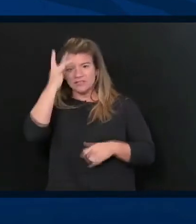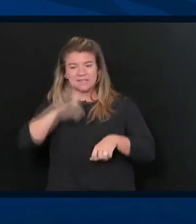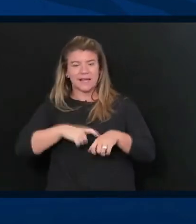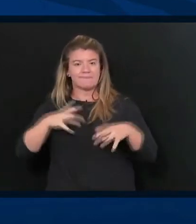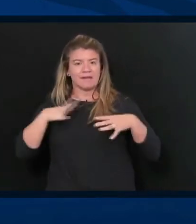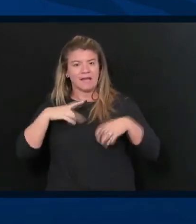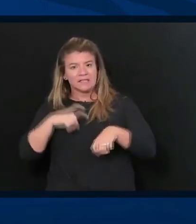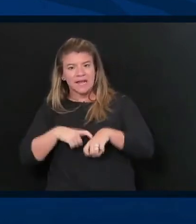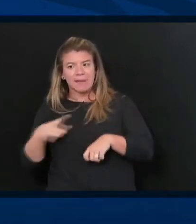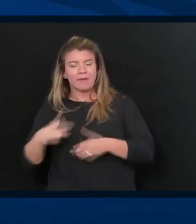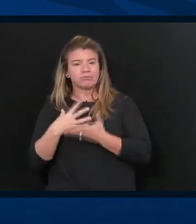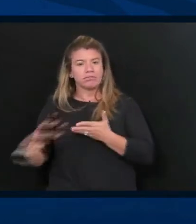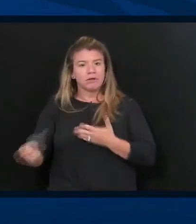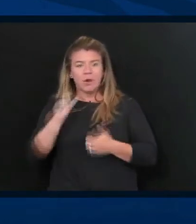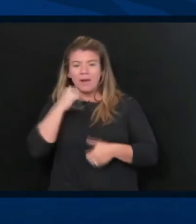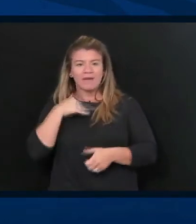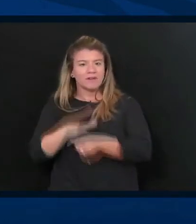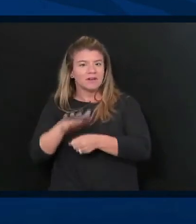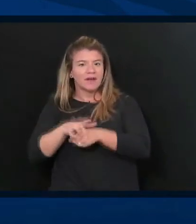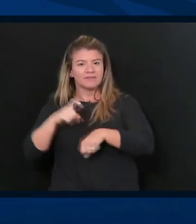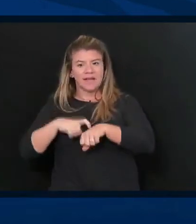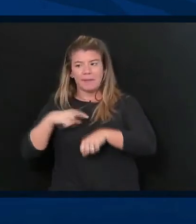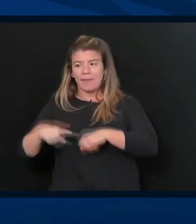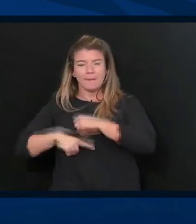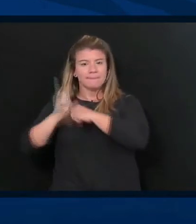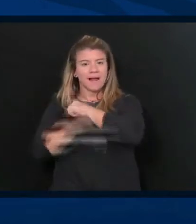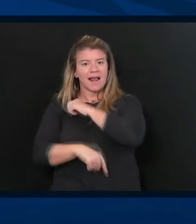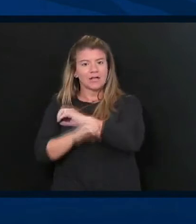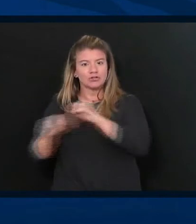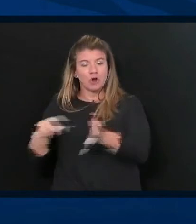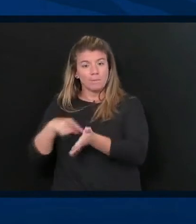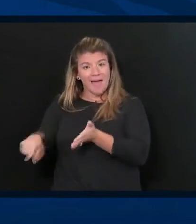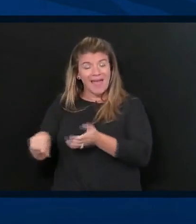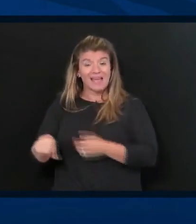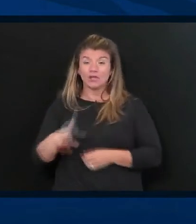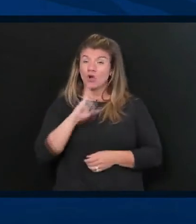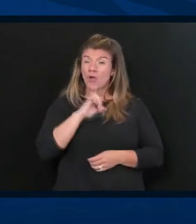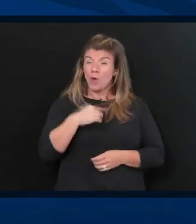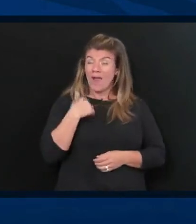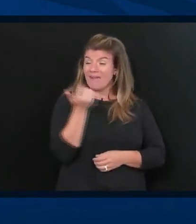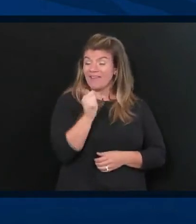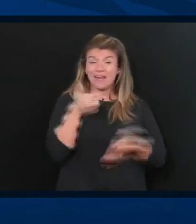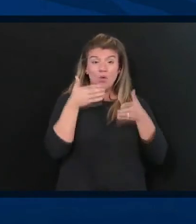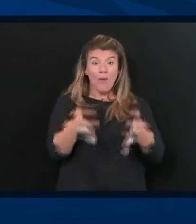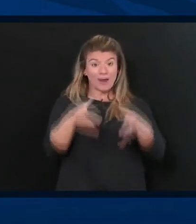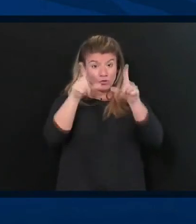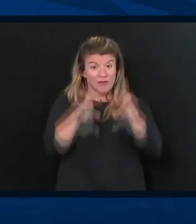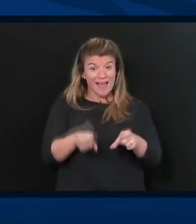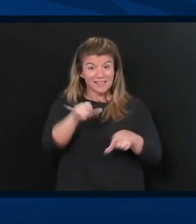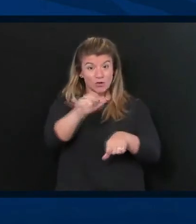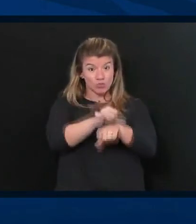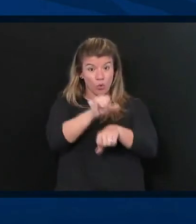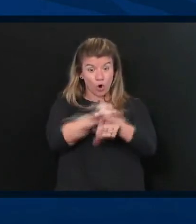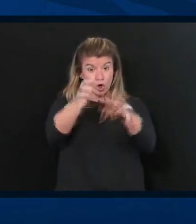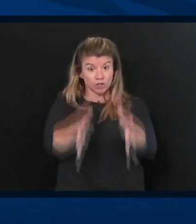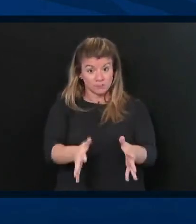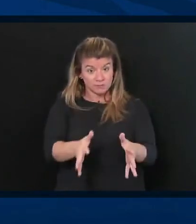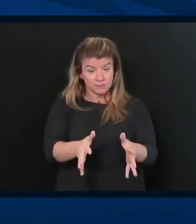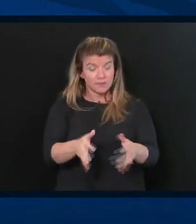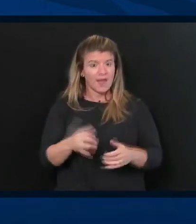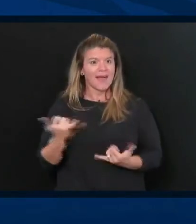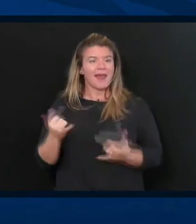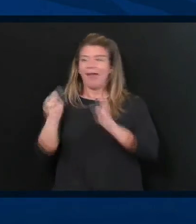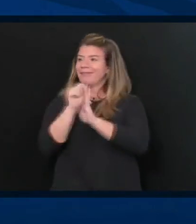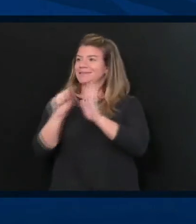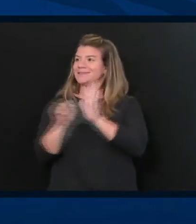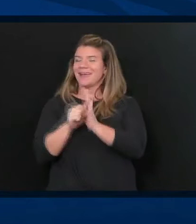gets used up, they're penalized because they don't get paid. So is there any way to test these frontline workers? And then for the state, which you say is doing